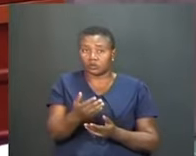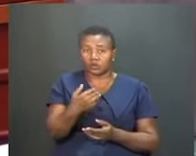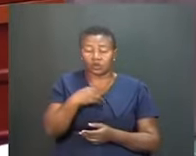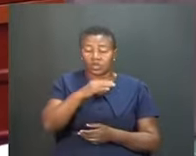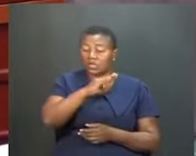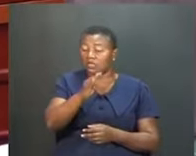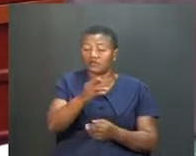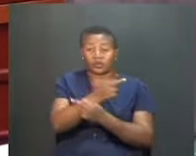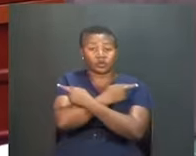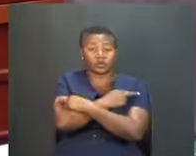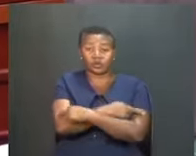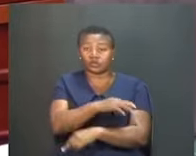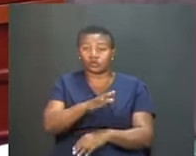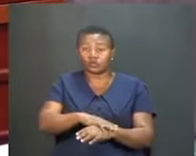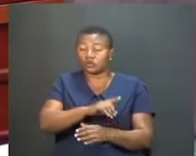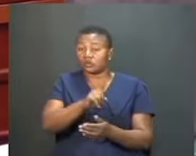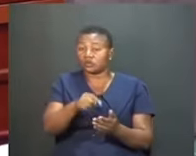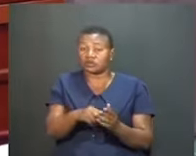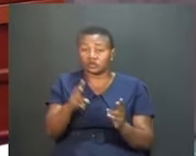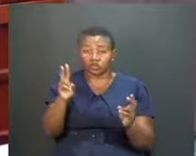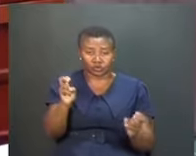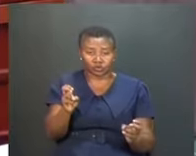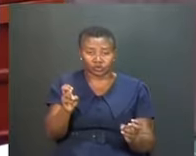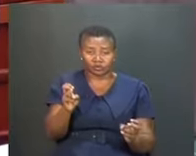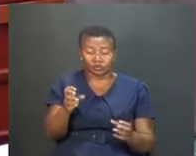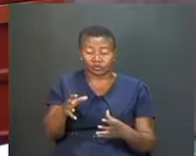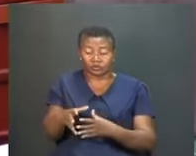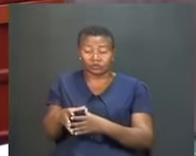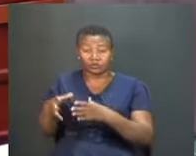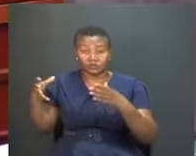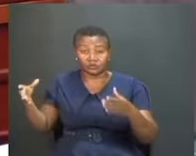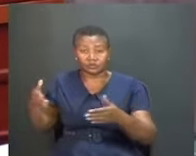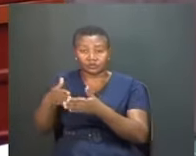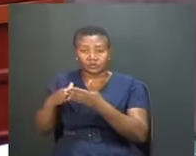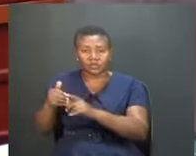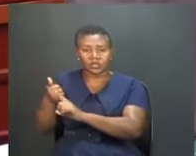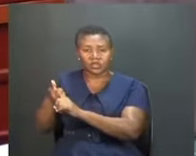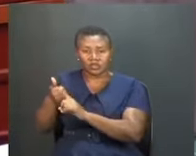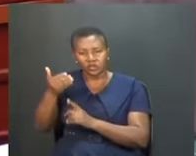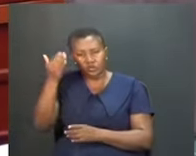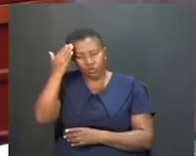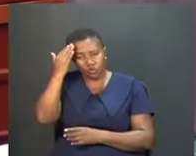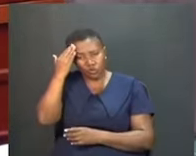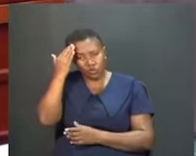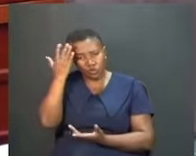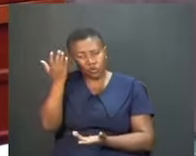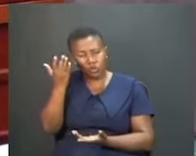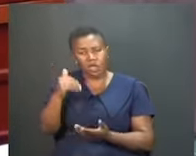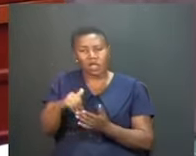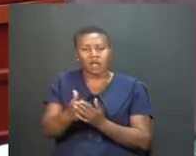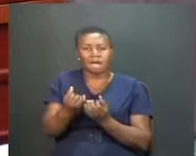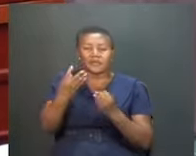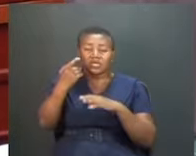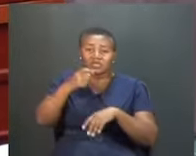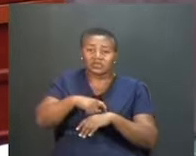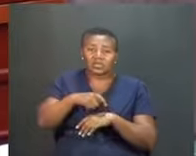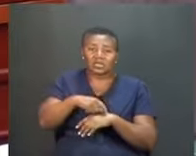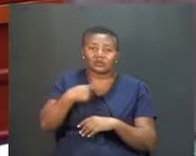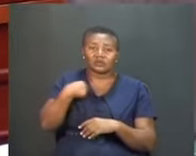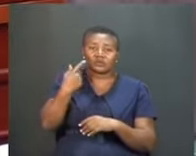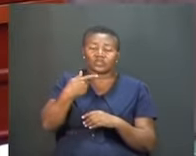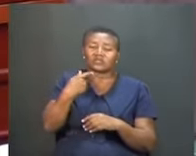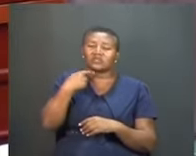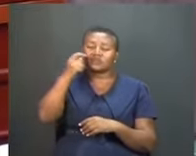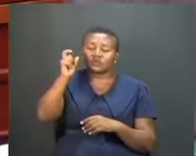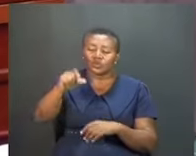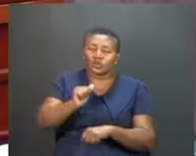sleep on this. The majority leader himself is aware the number of times we have insisted that we should deal with